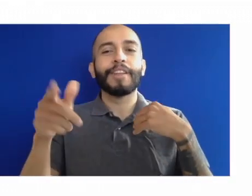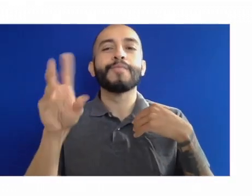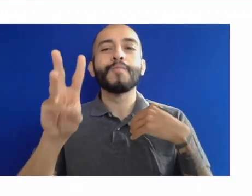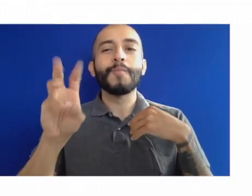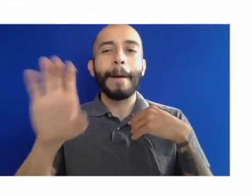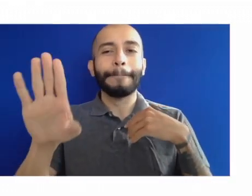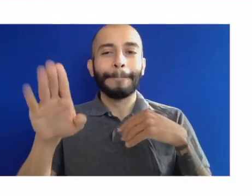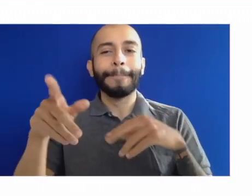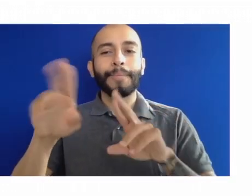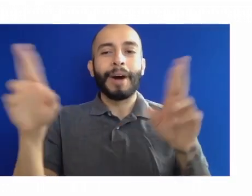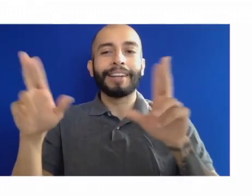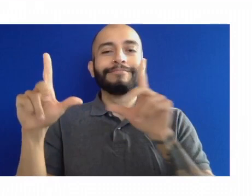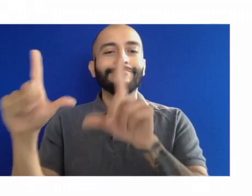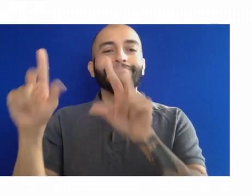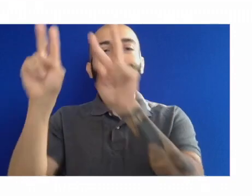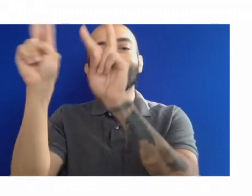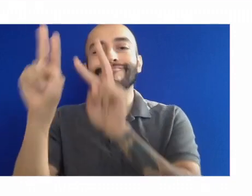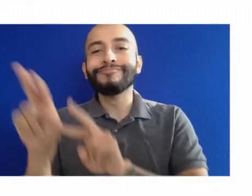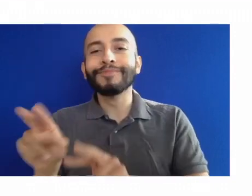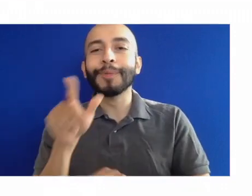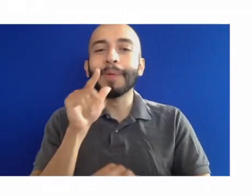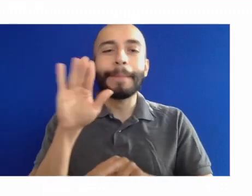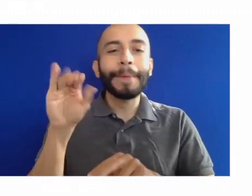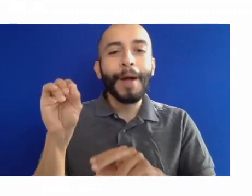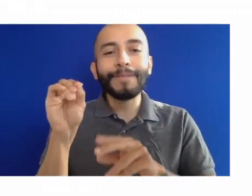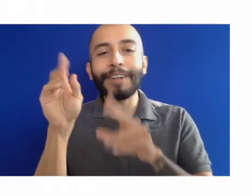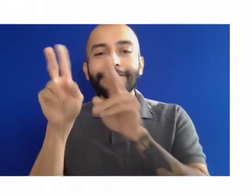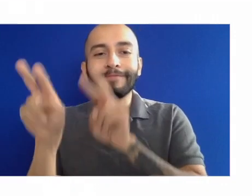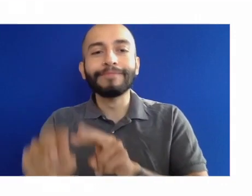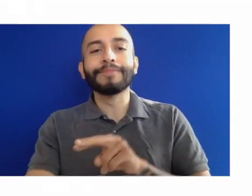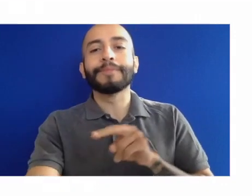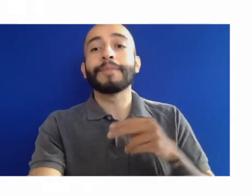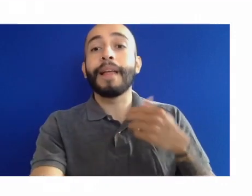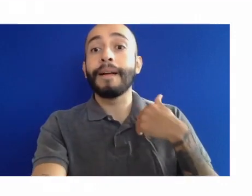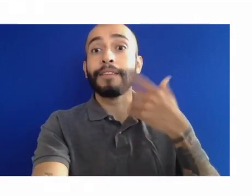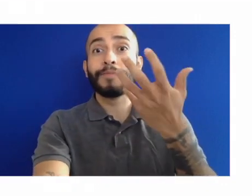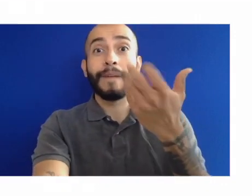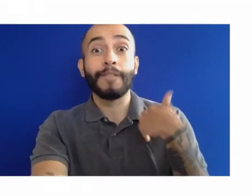further delay, we'll kick it off with Tara Sell.